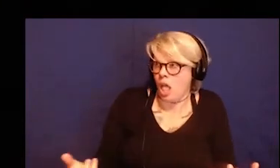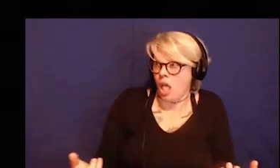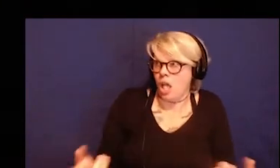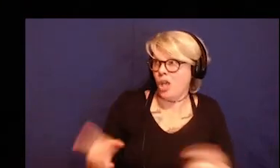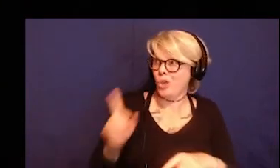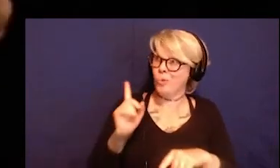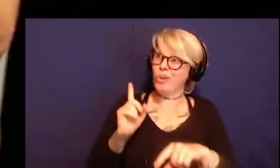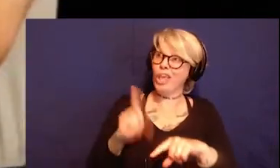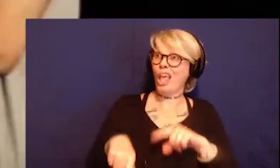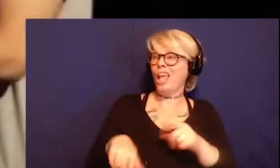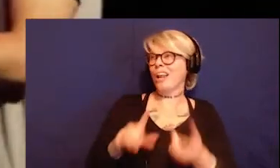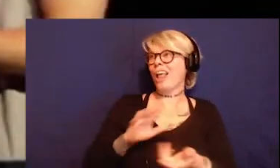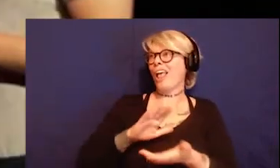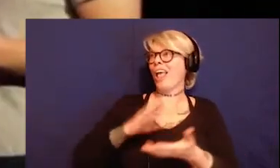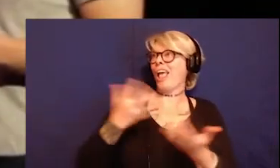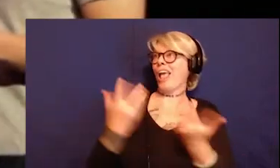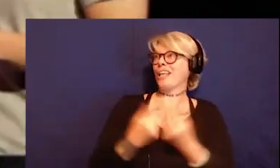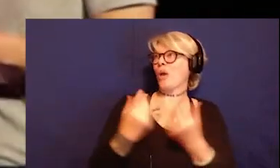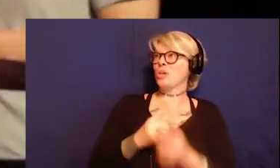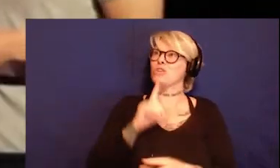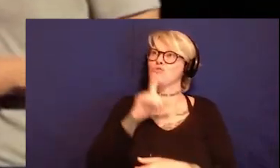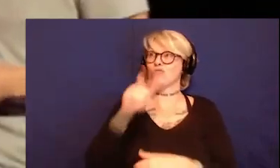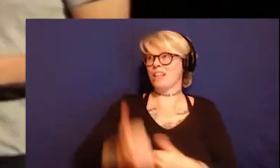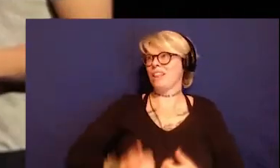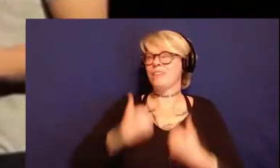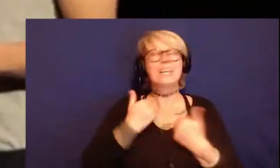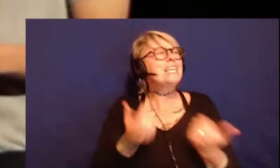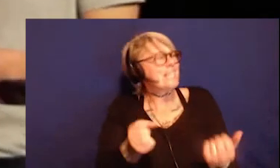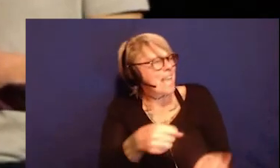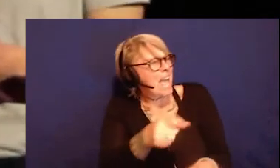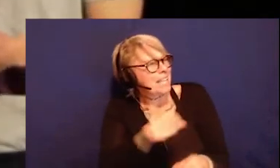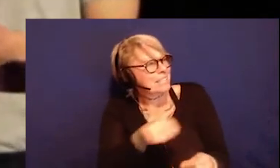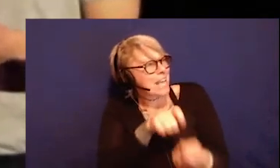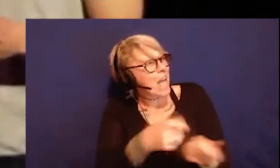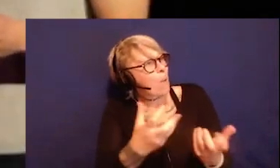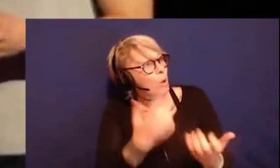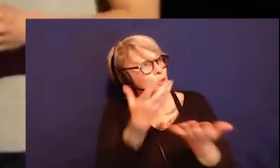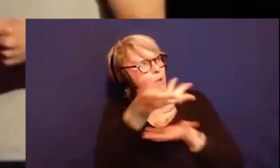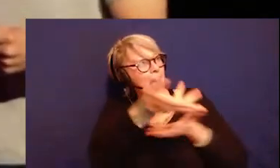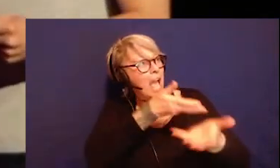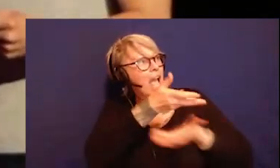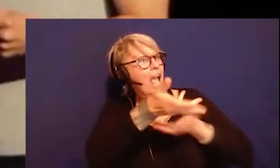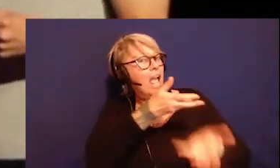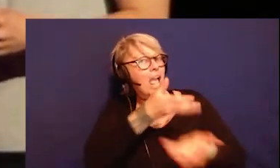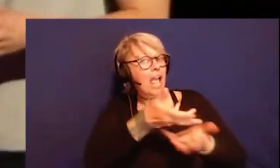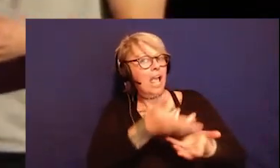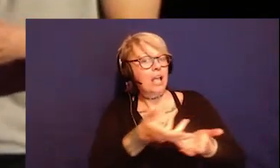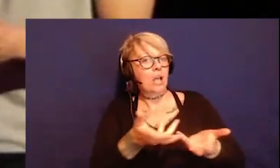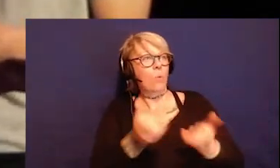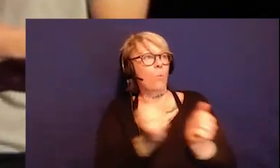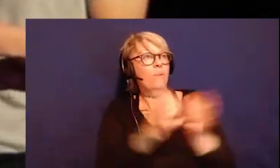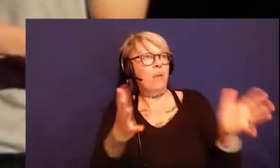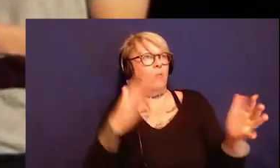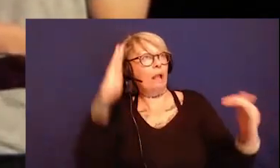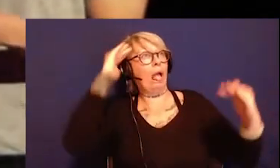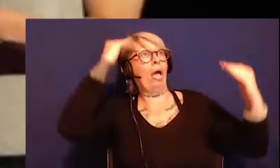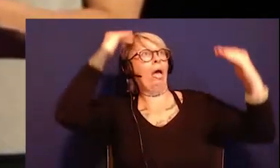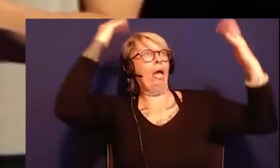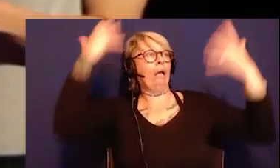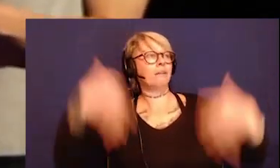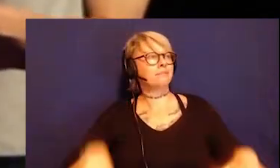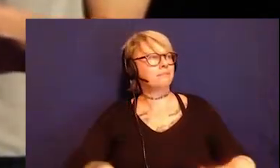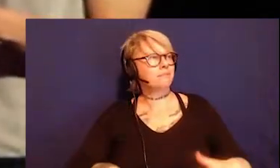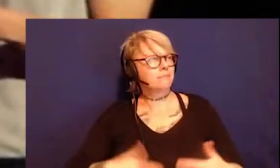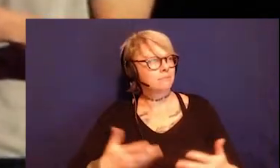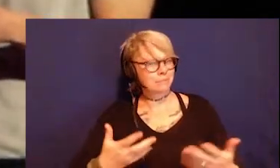friends IRL? Exactly! I want to be able to at least face them without going out into like full out panic mode. What have